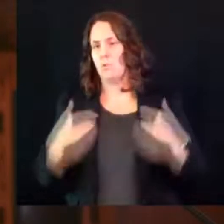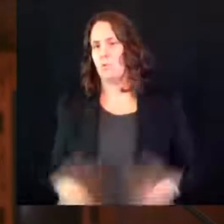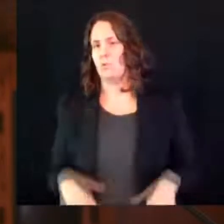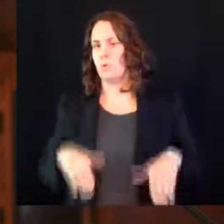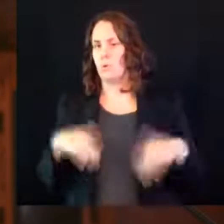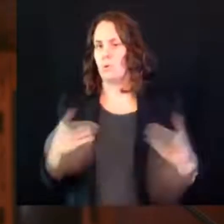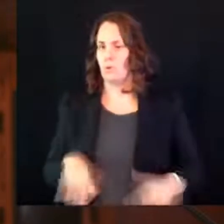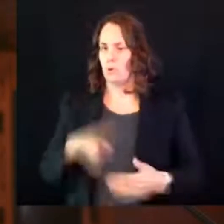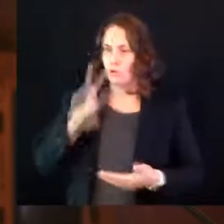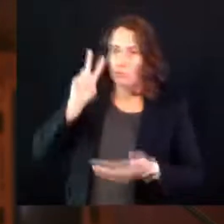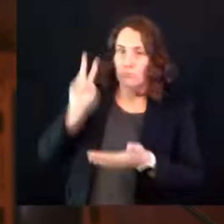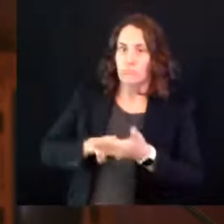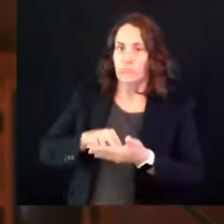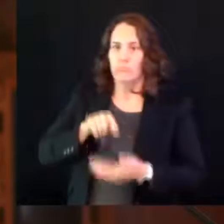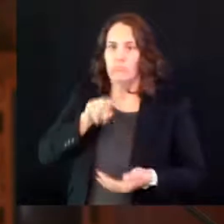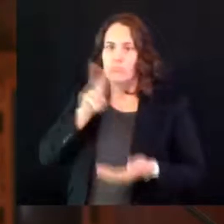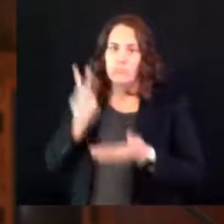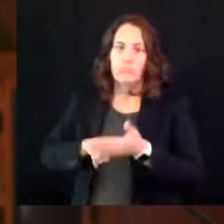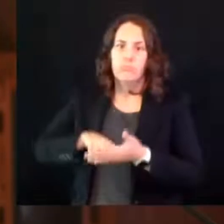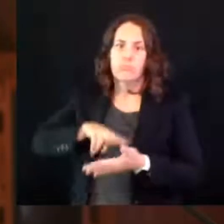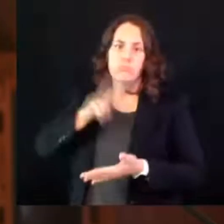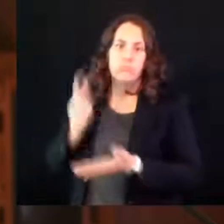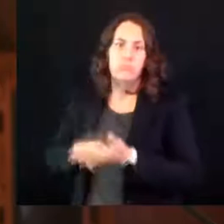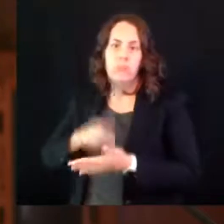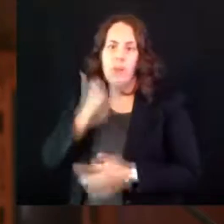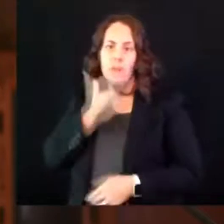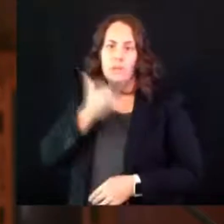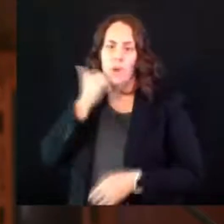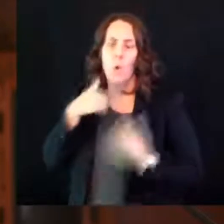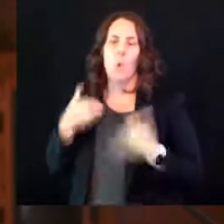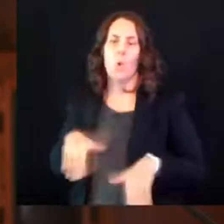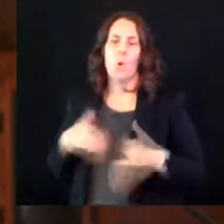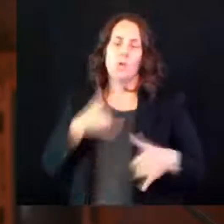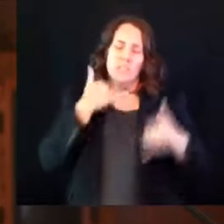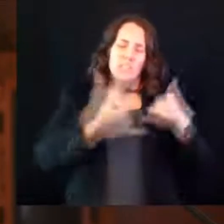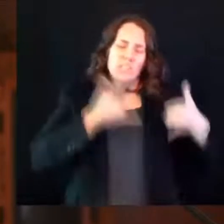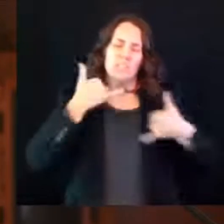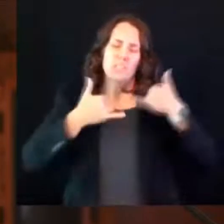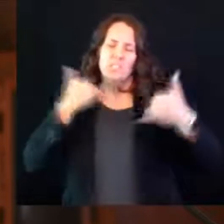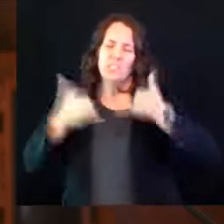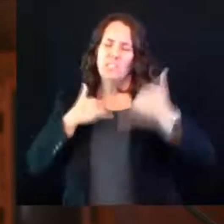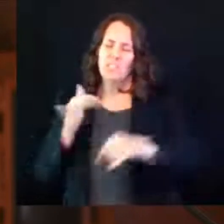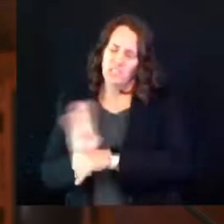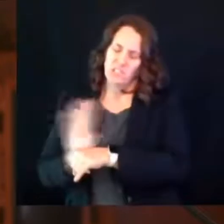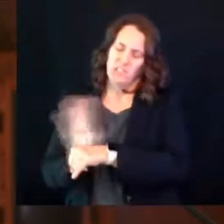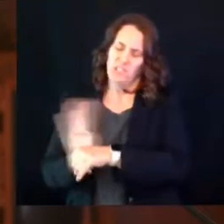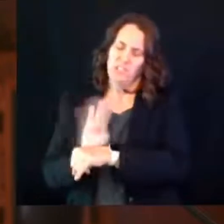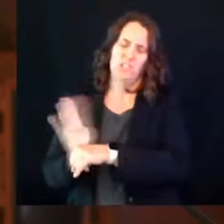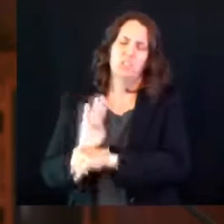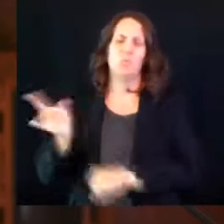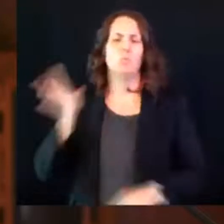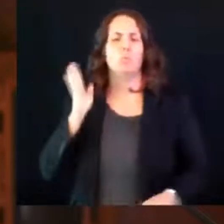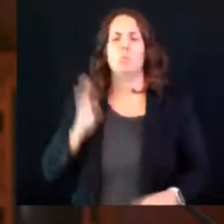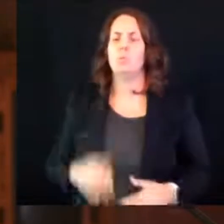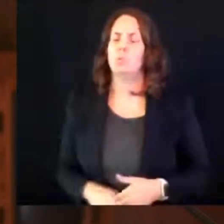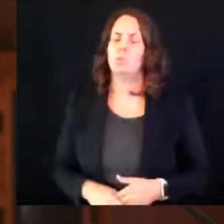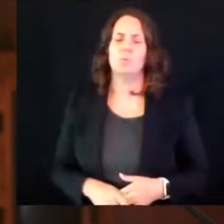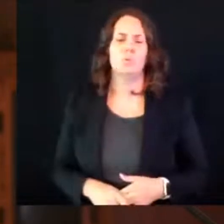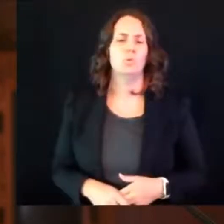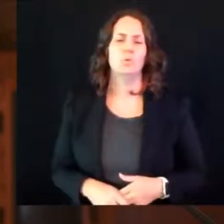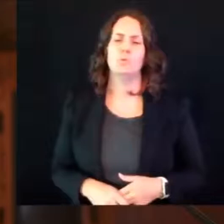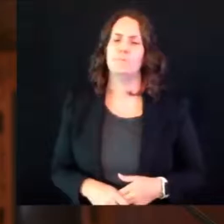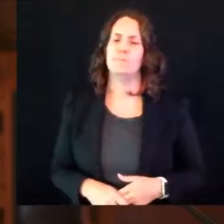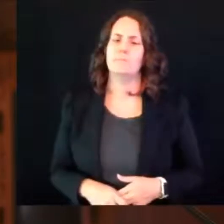of local contact tracers in a number of jurisdictions to keep up with the influx of cases. It is